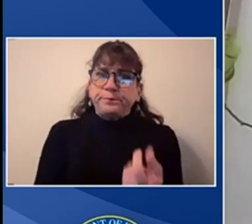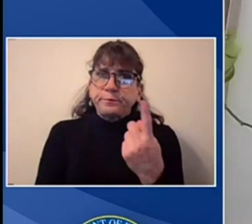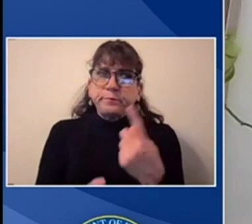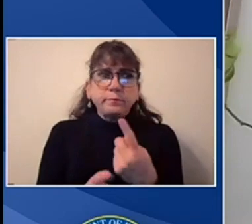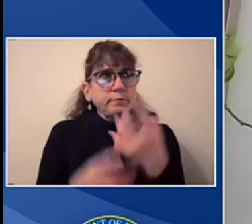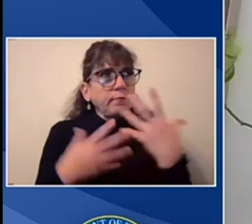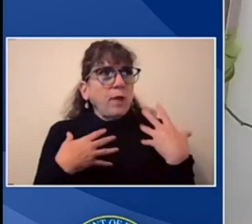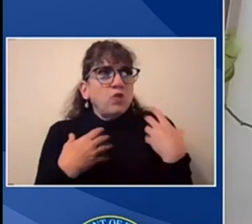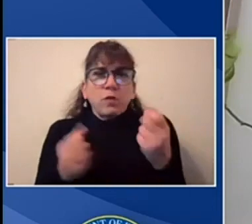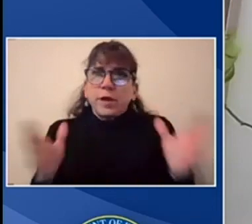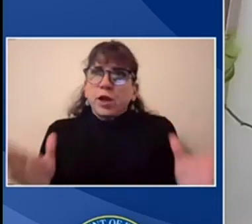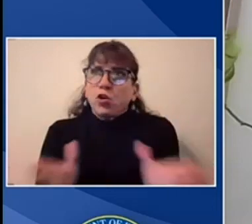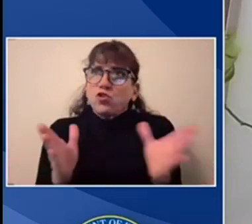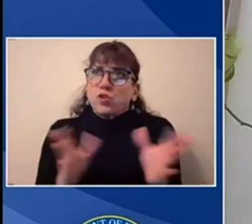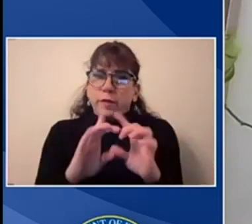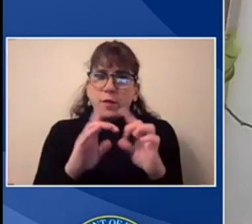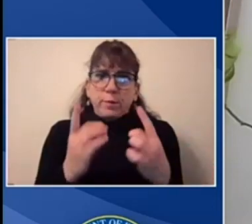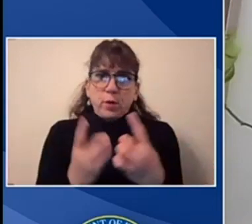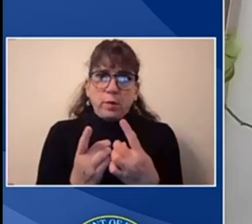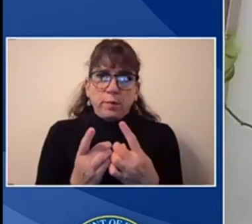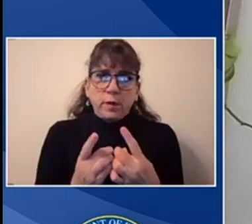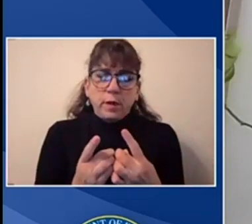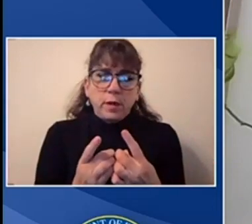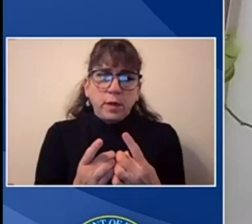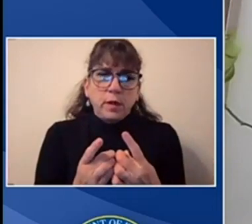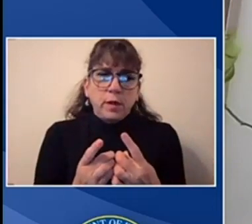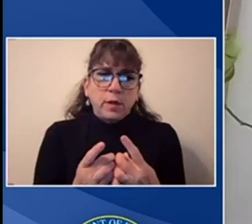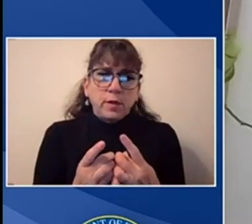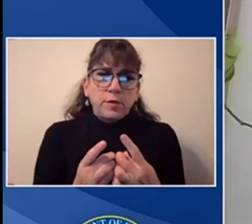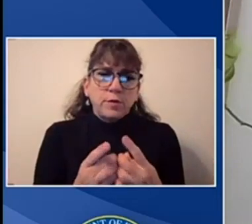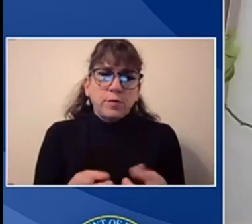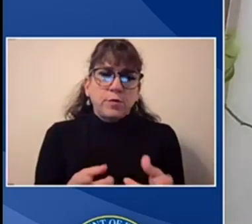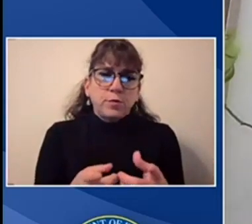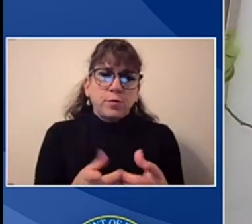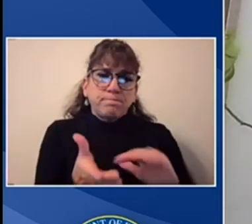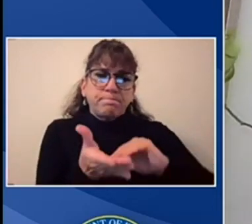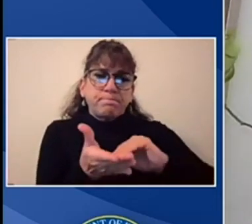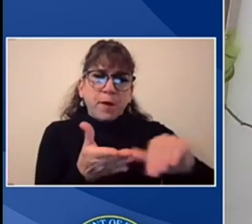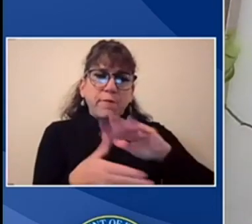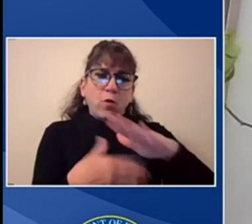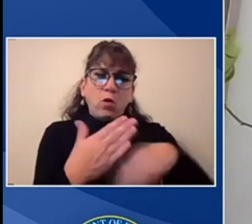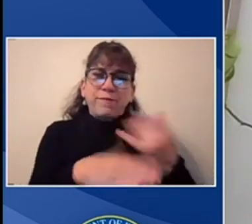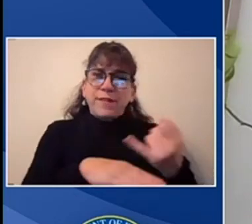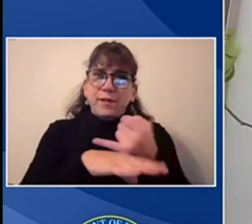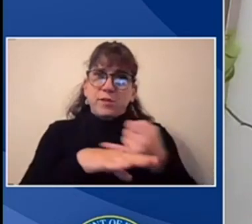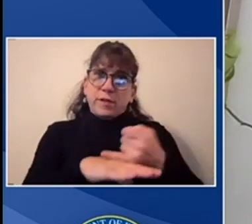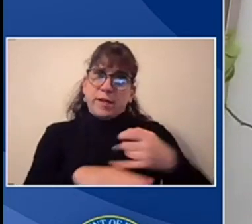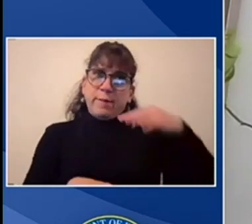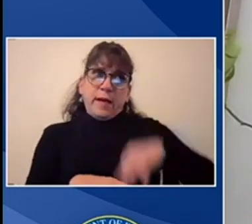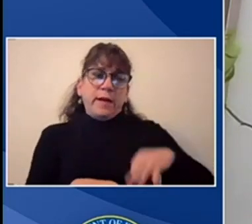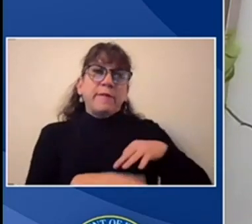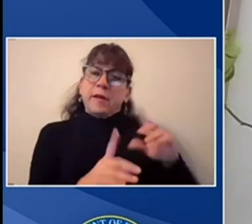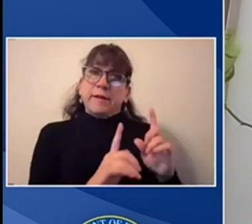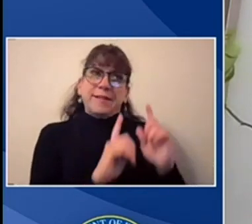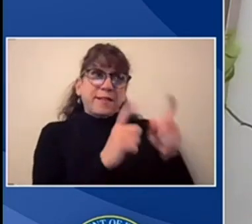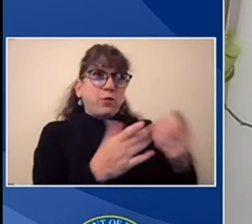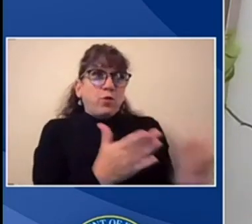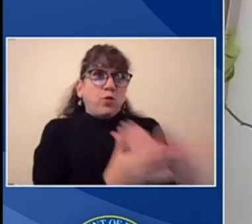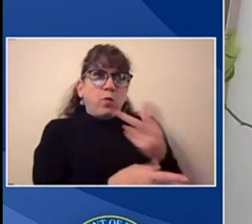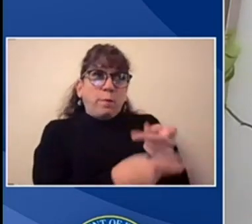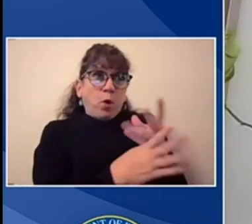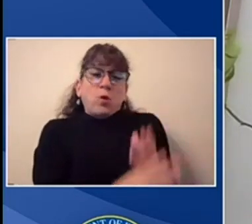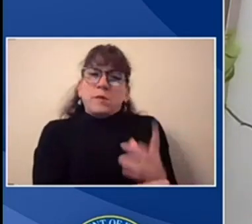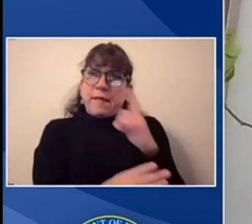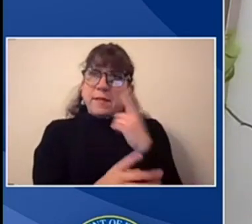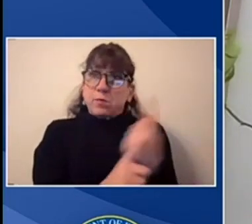department to waive all of the interest. I believe this is essentially the benefit that is afforded to new borrowers under SAVE, and I think it's